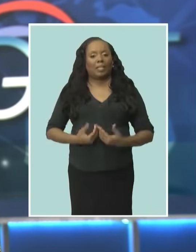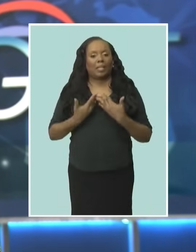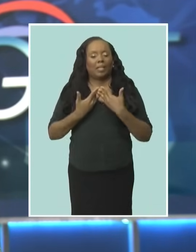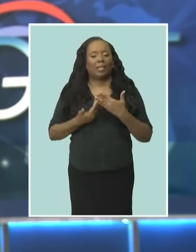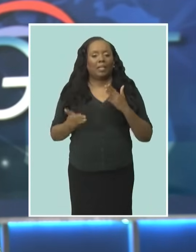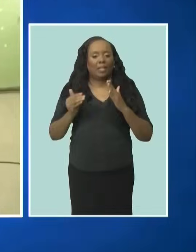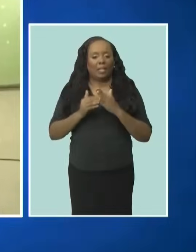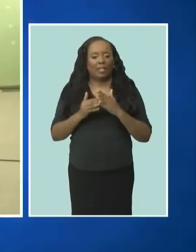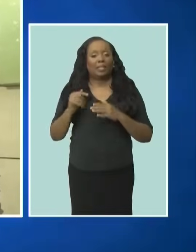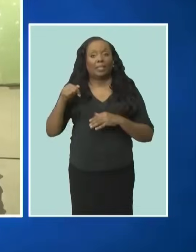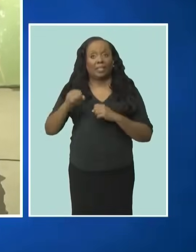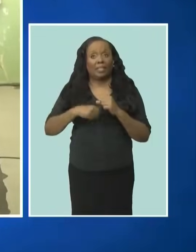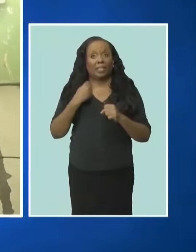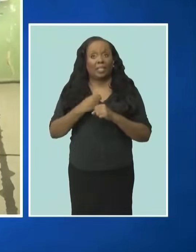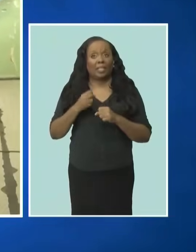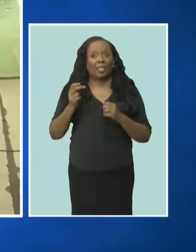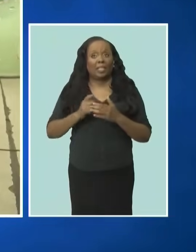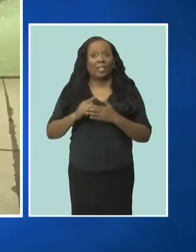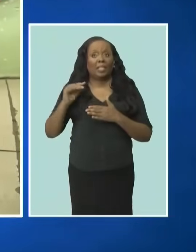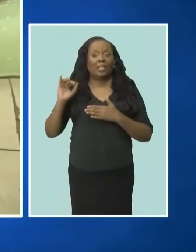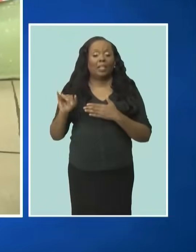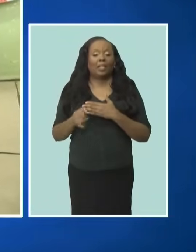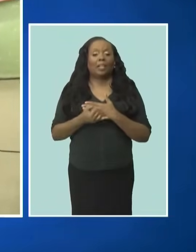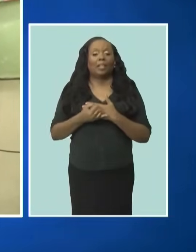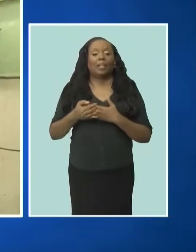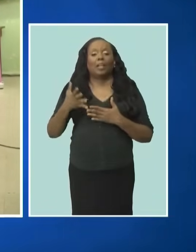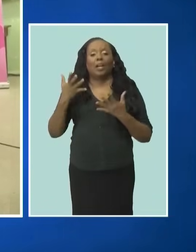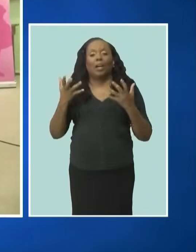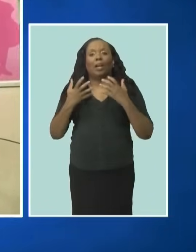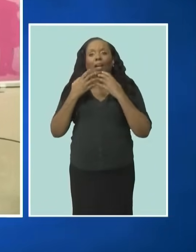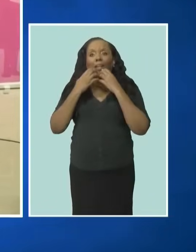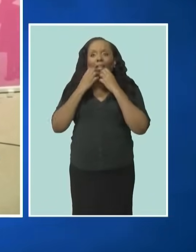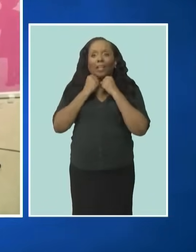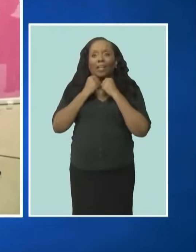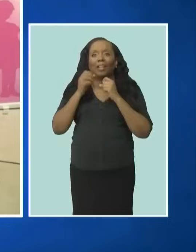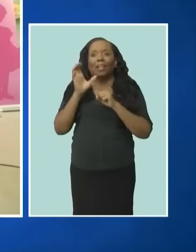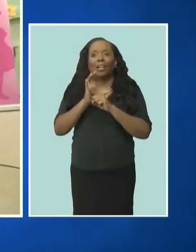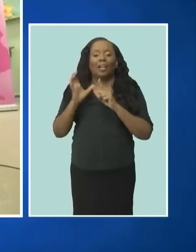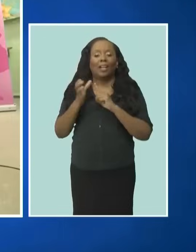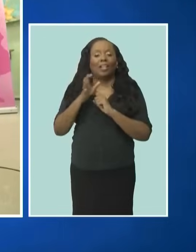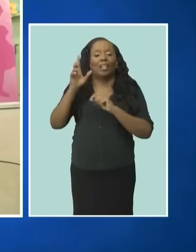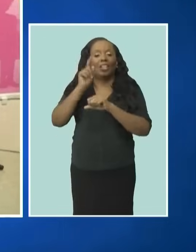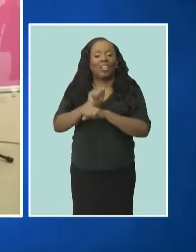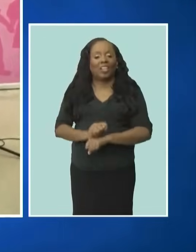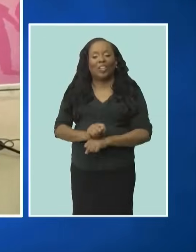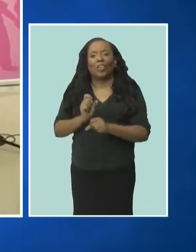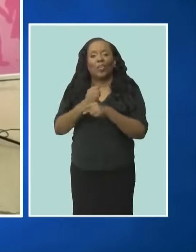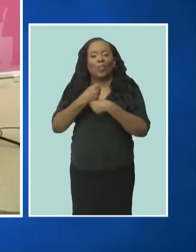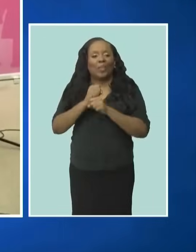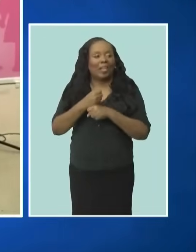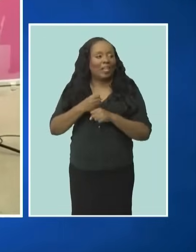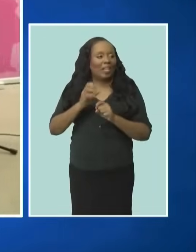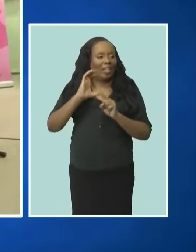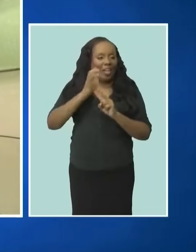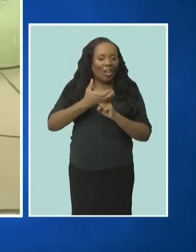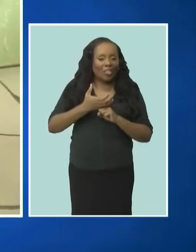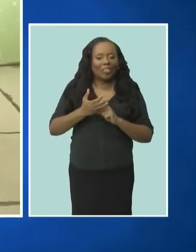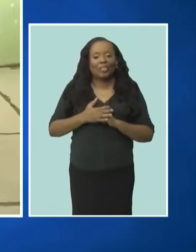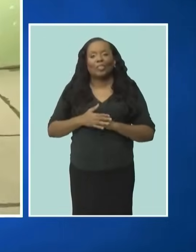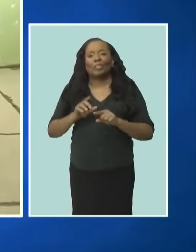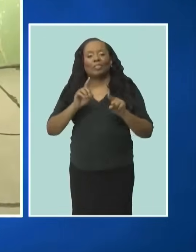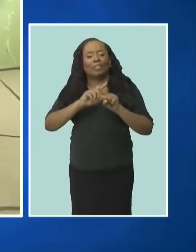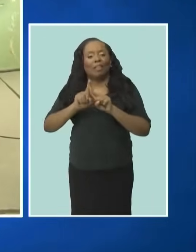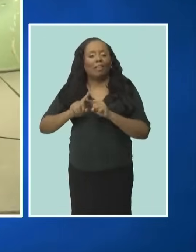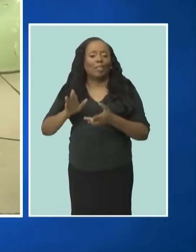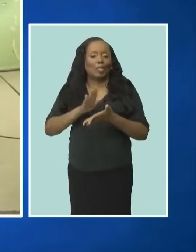This year's edition of the annual project, which aims to preserve the cultural tradition of costume making and masquerading throughout various schools